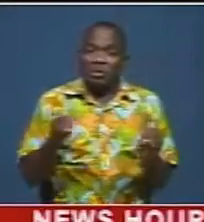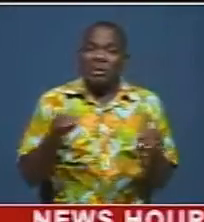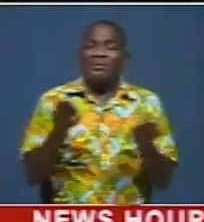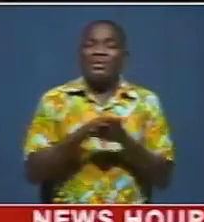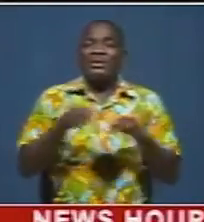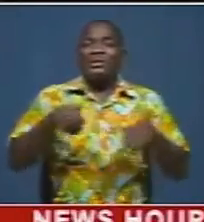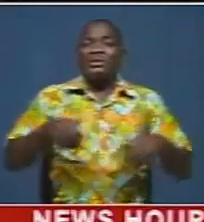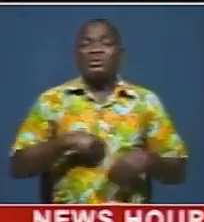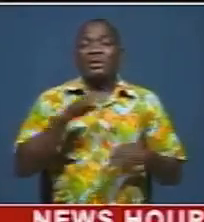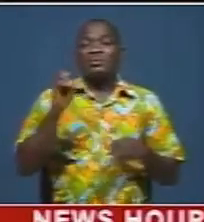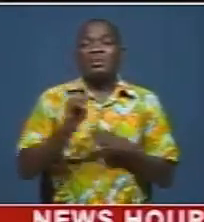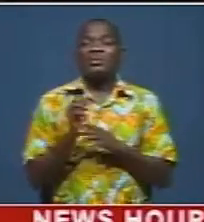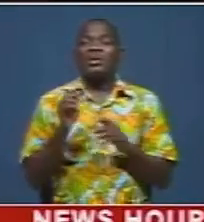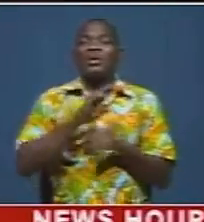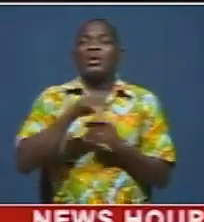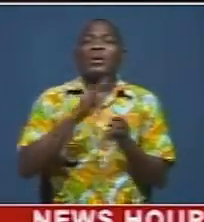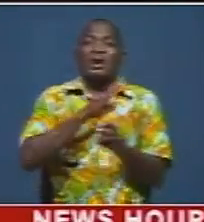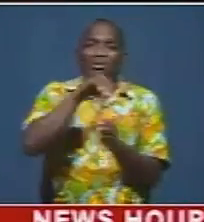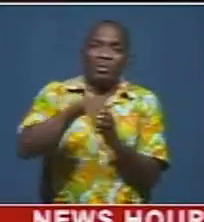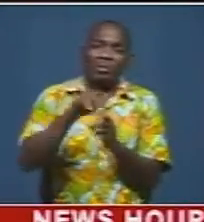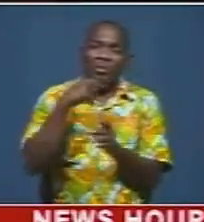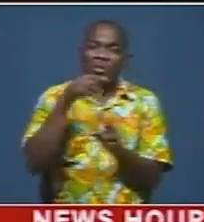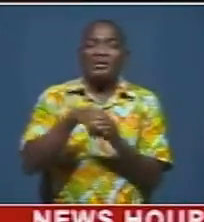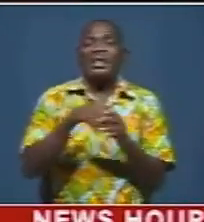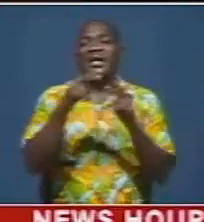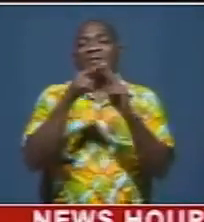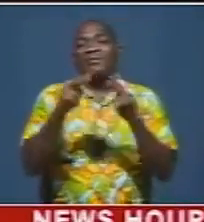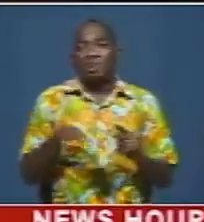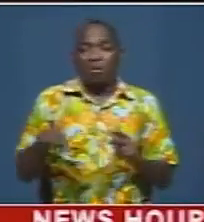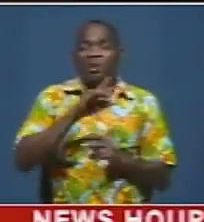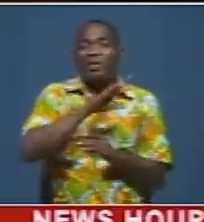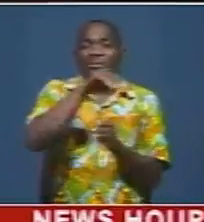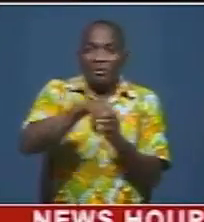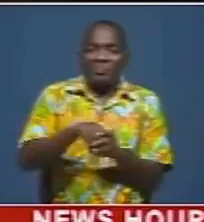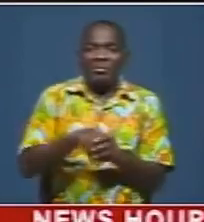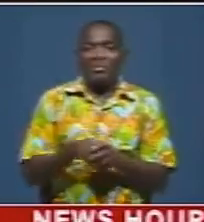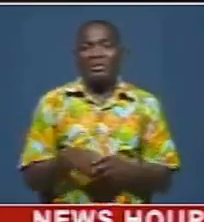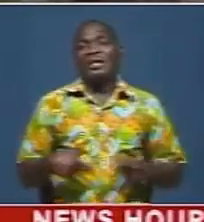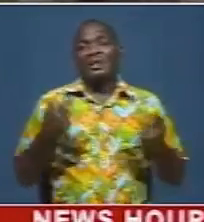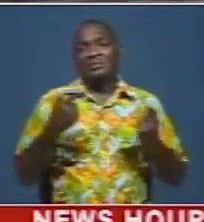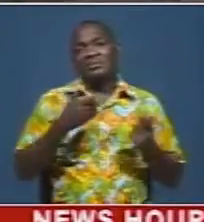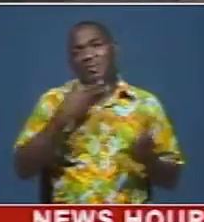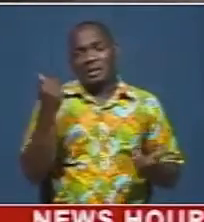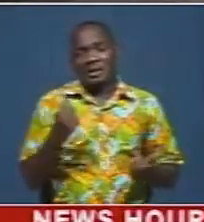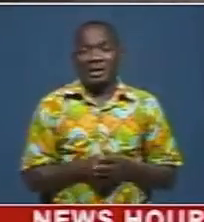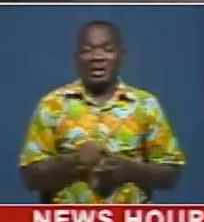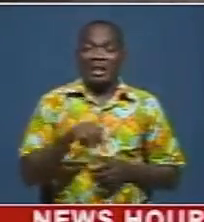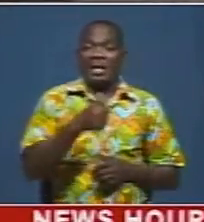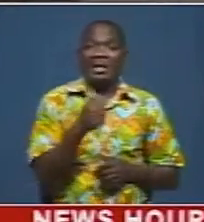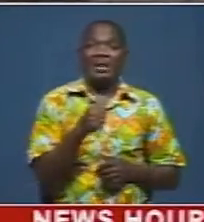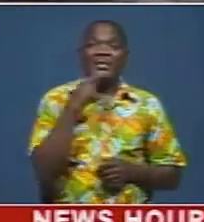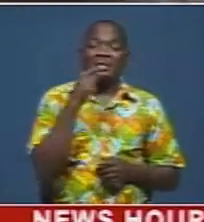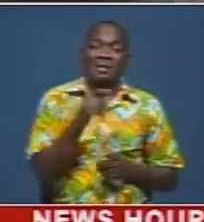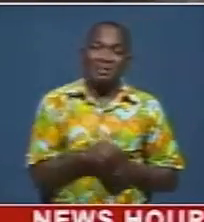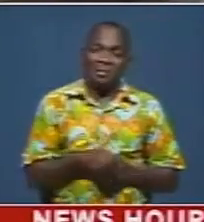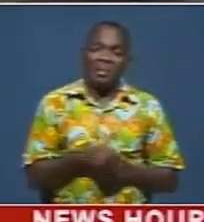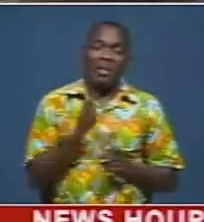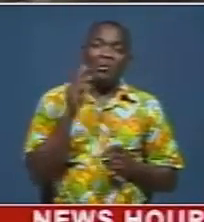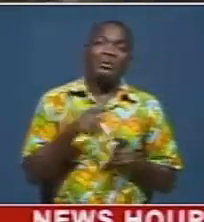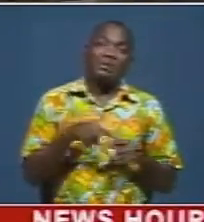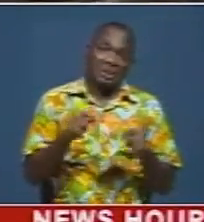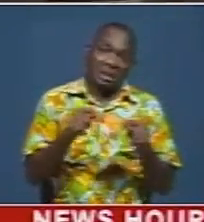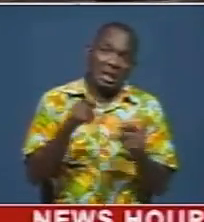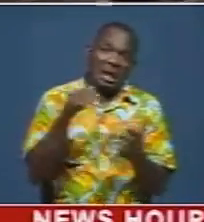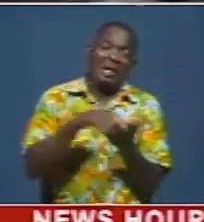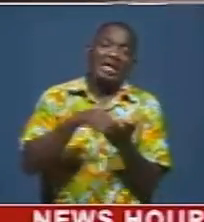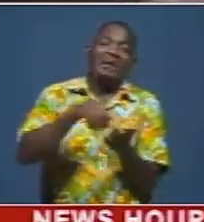and na kakra, it be surviving the kind boy. Others, however, said they will try once